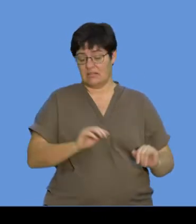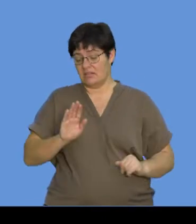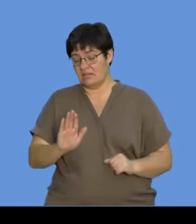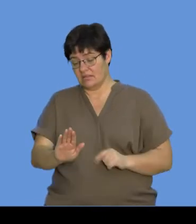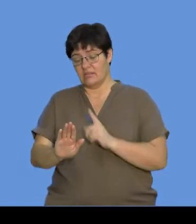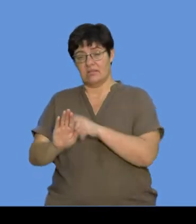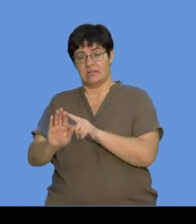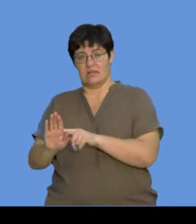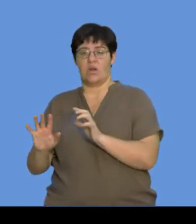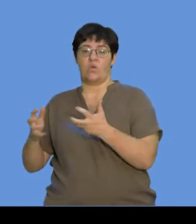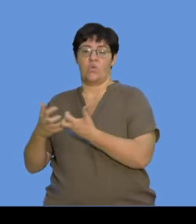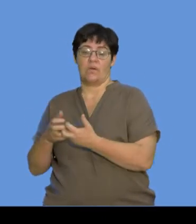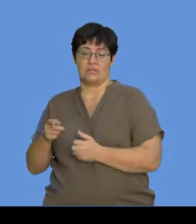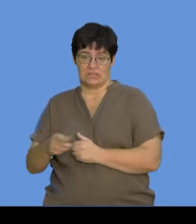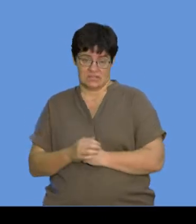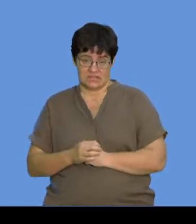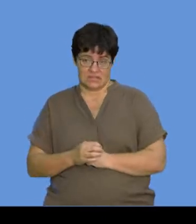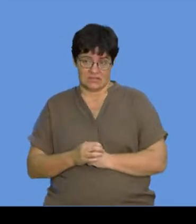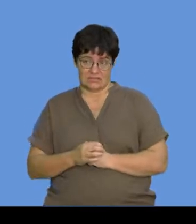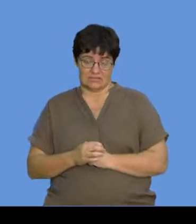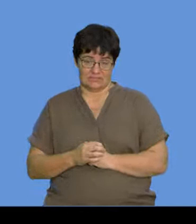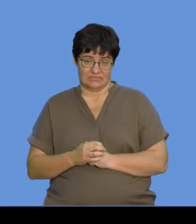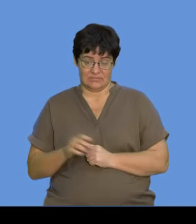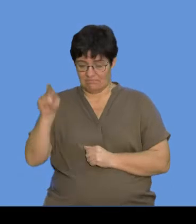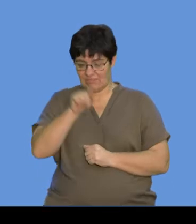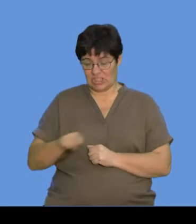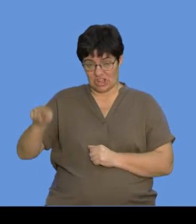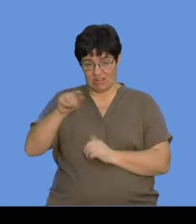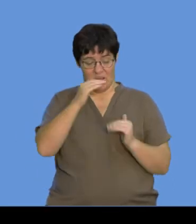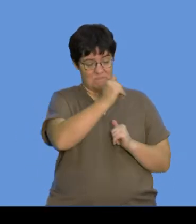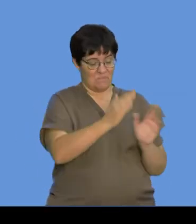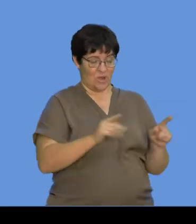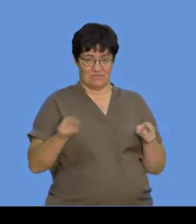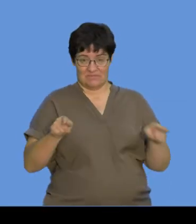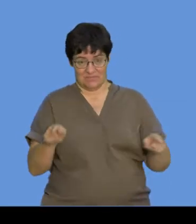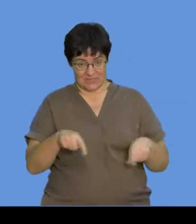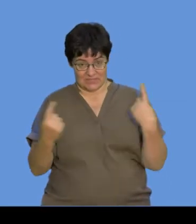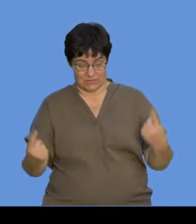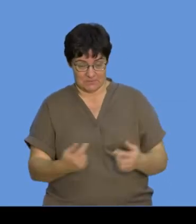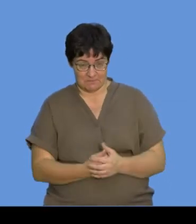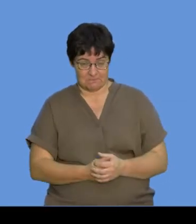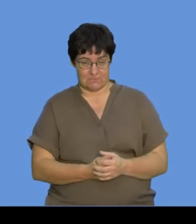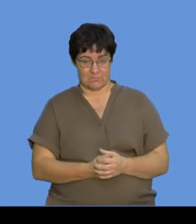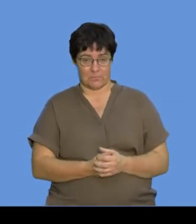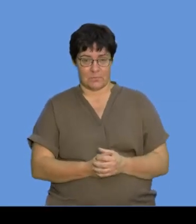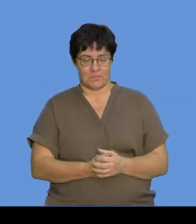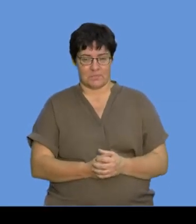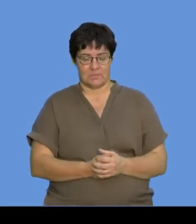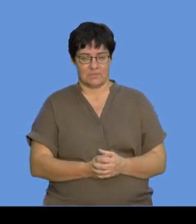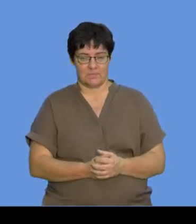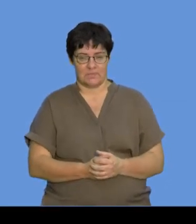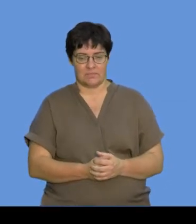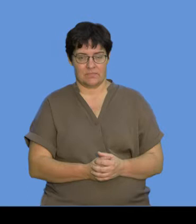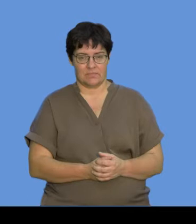element, right? While that would represent a compound, chemical formula for